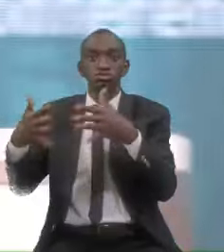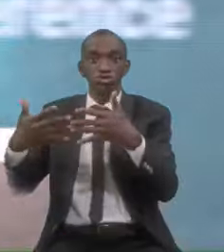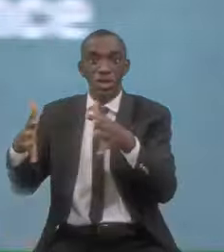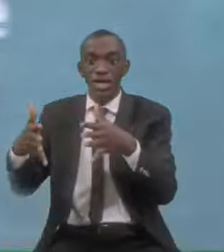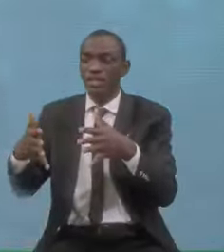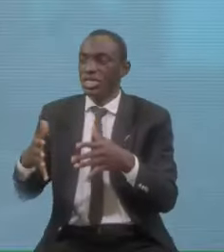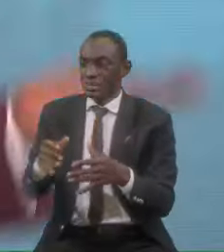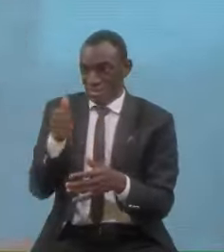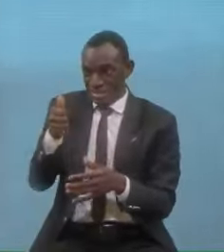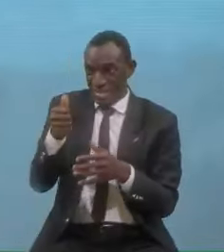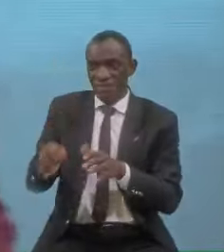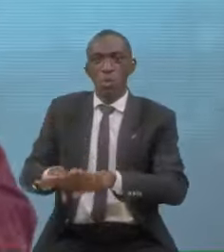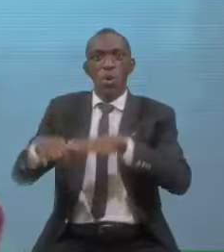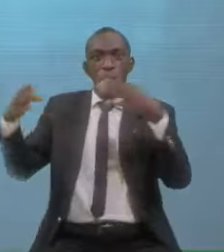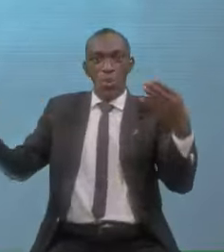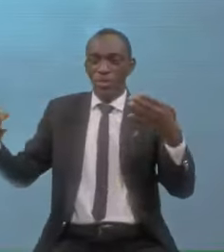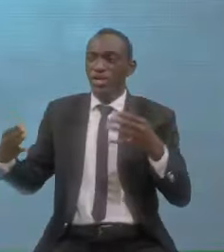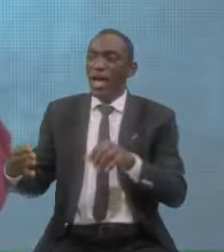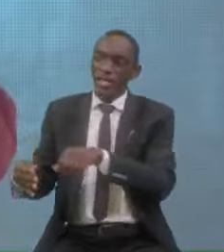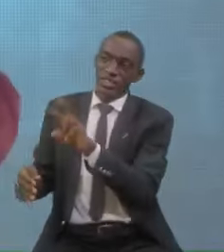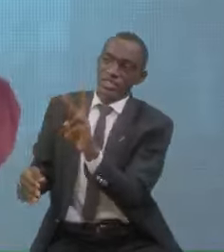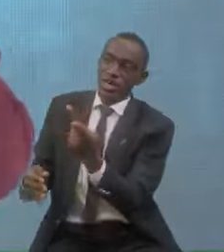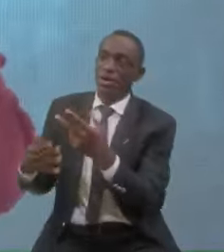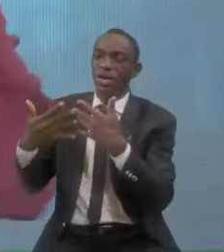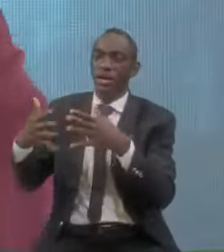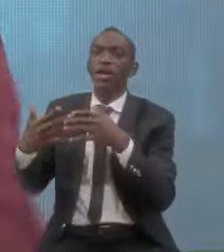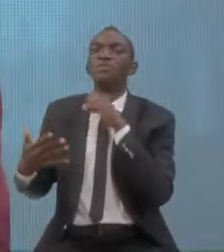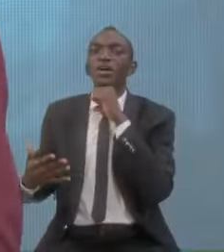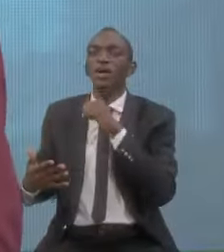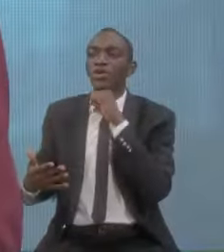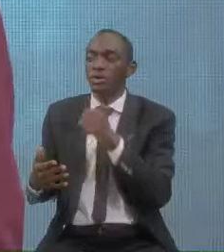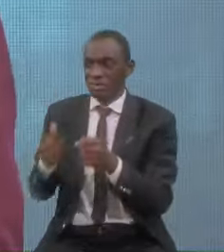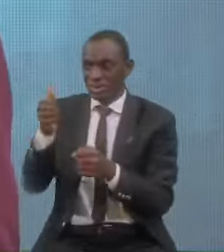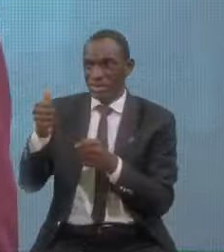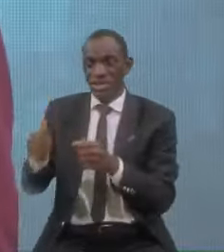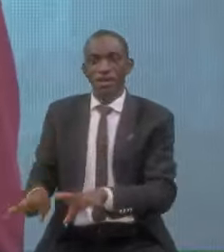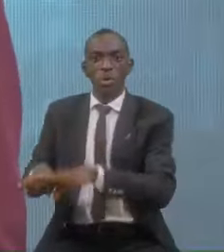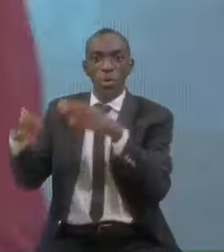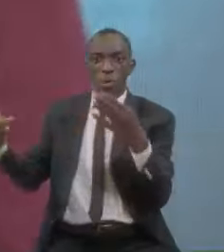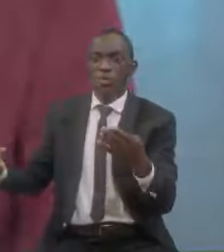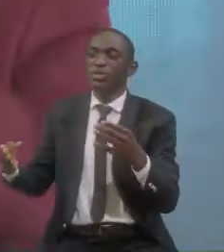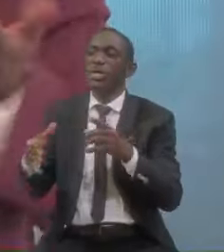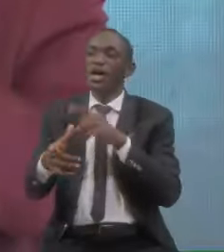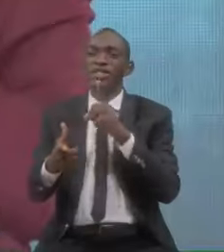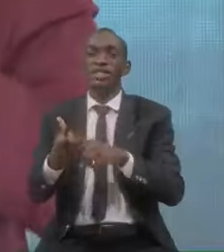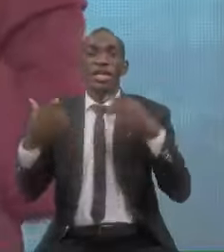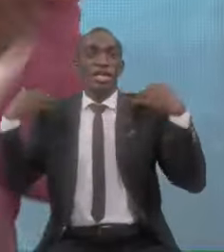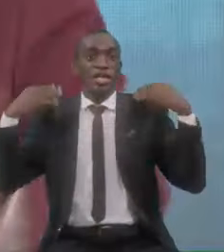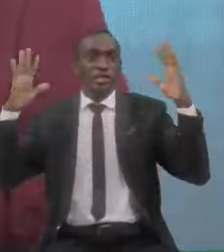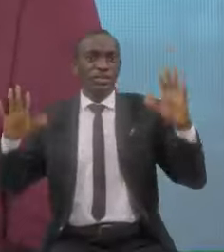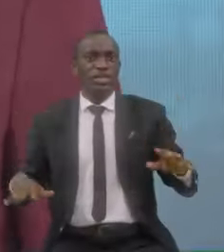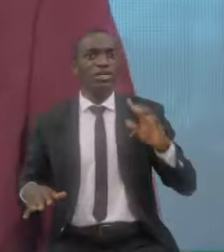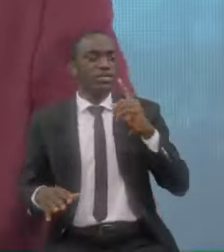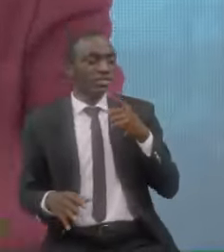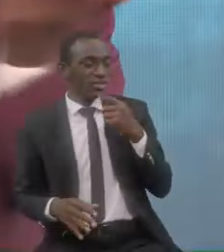second one. It opened on its own. And now the angel said, didn't say, but to show